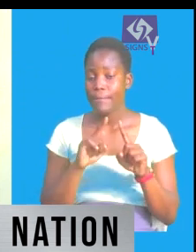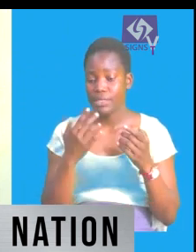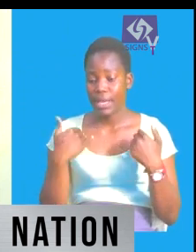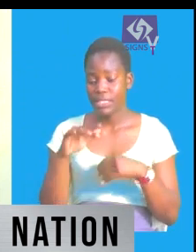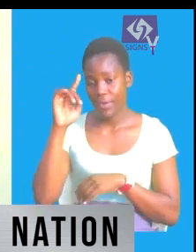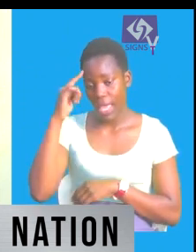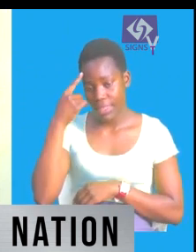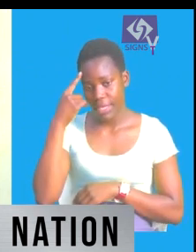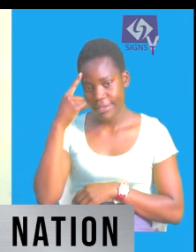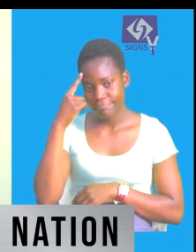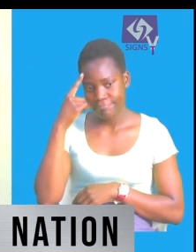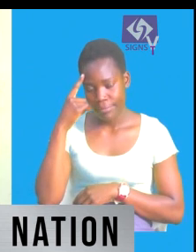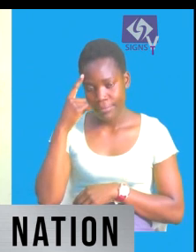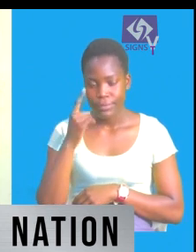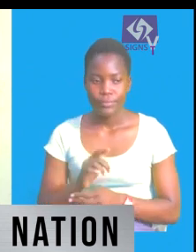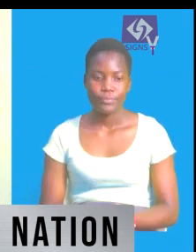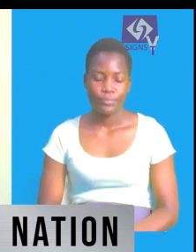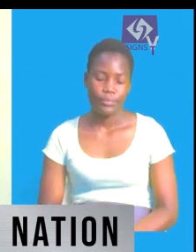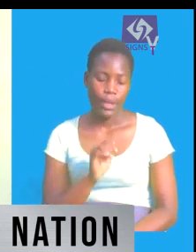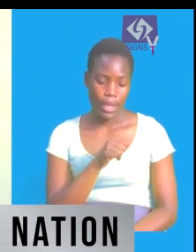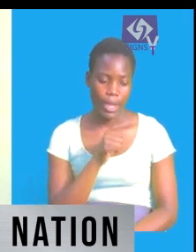we are heading south.